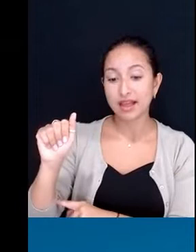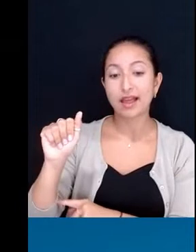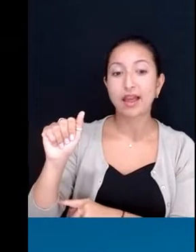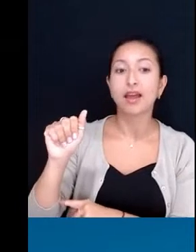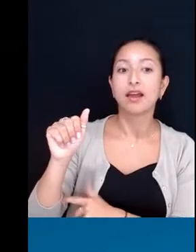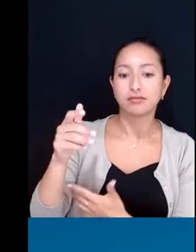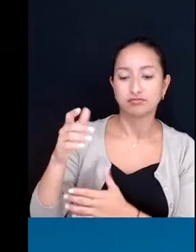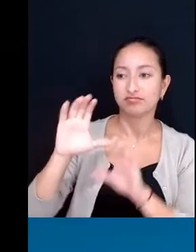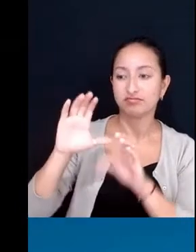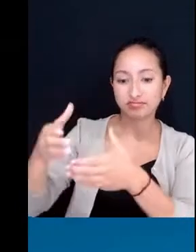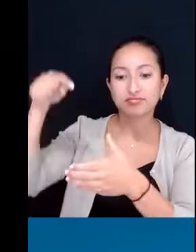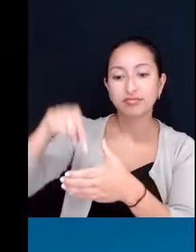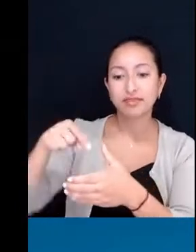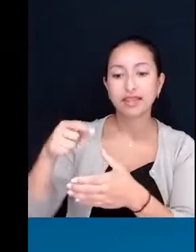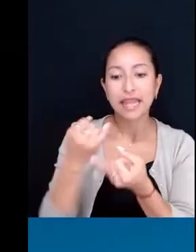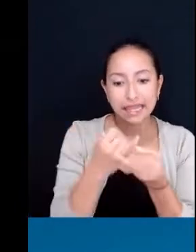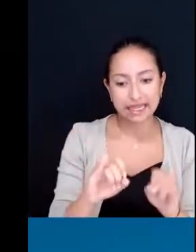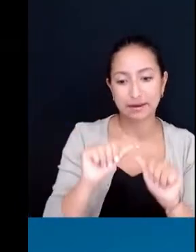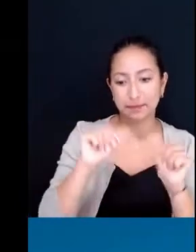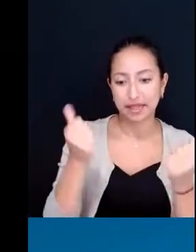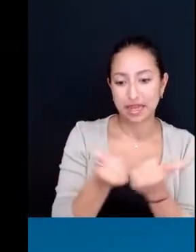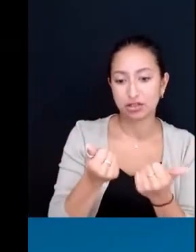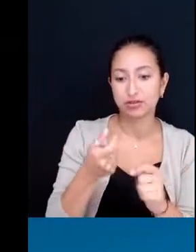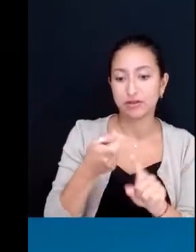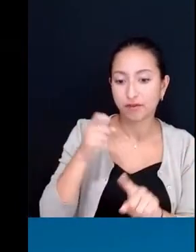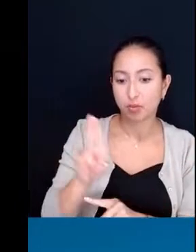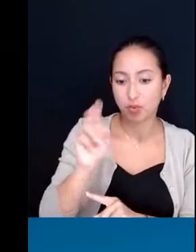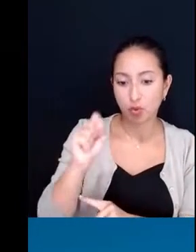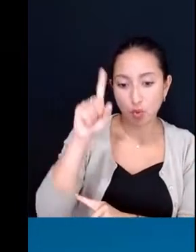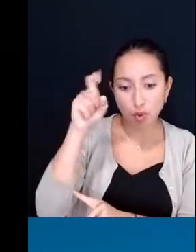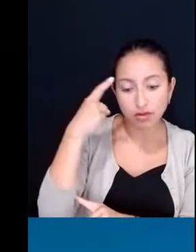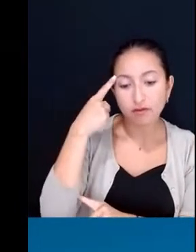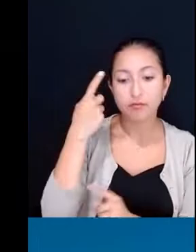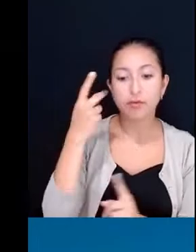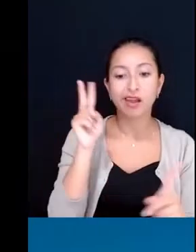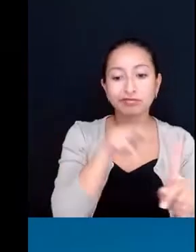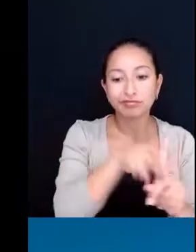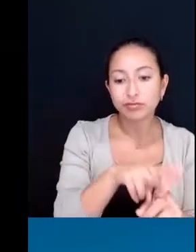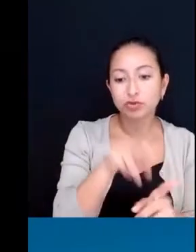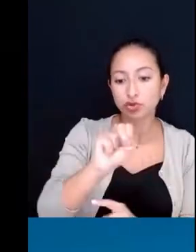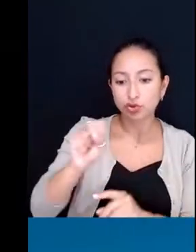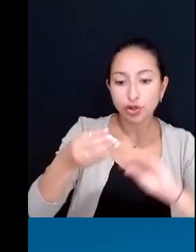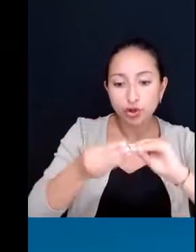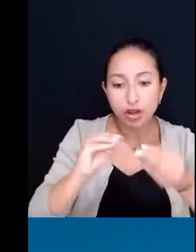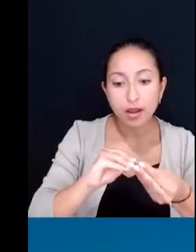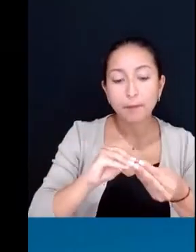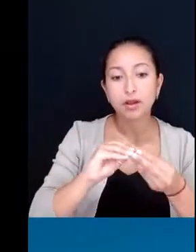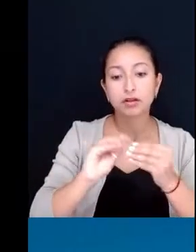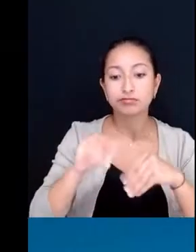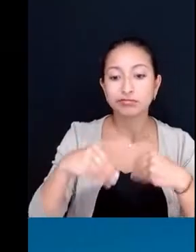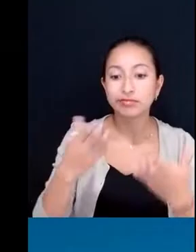independent agency of the U.S. federal government that assigns Social Security numbers and administers Social Security